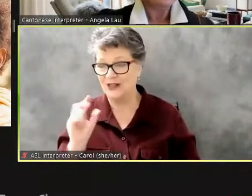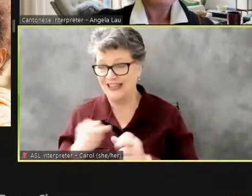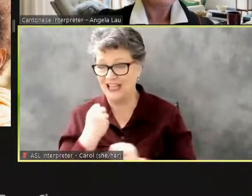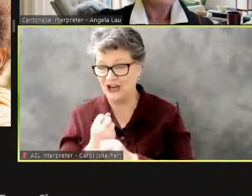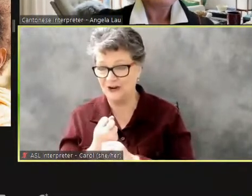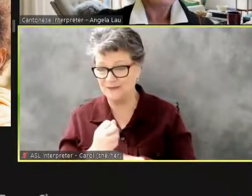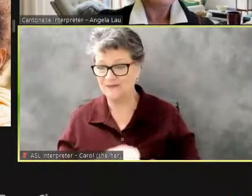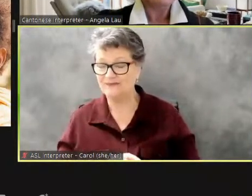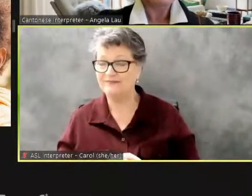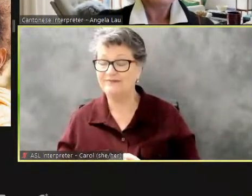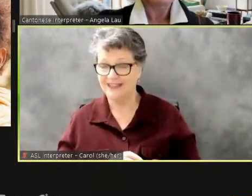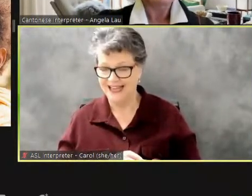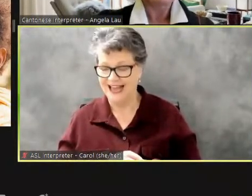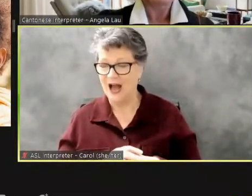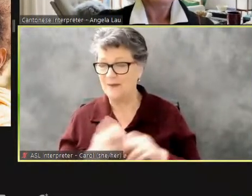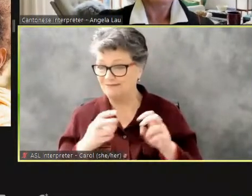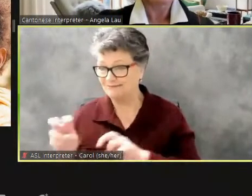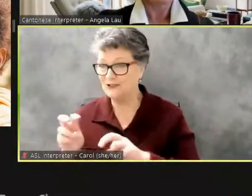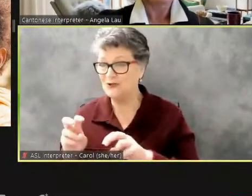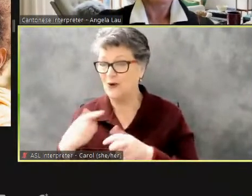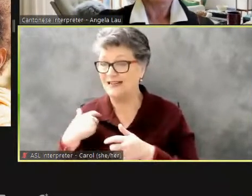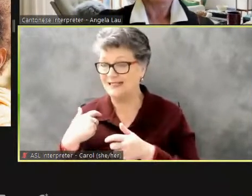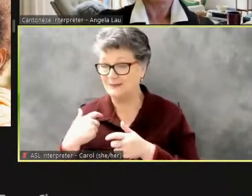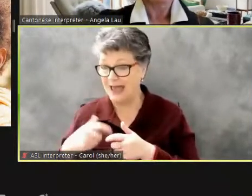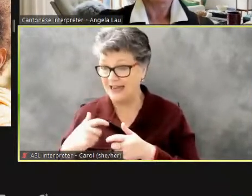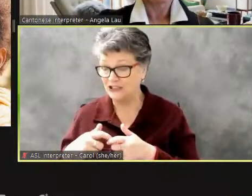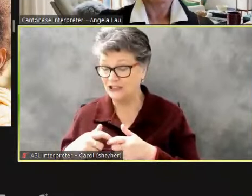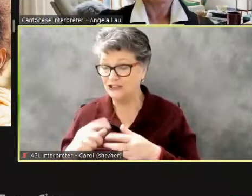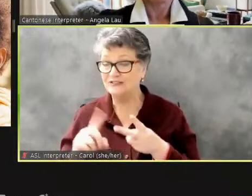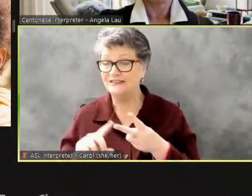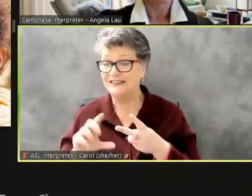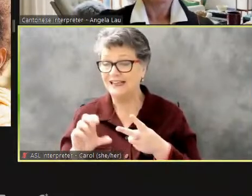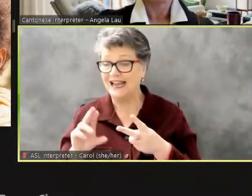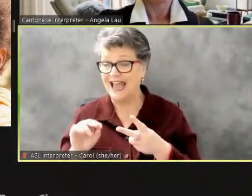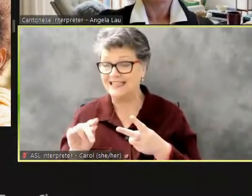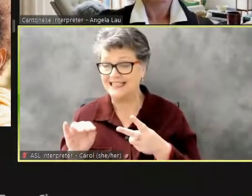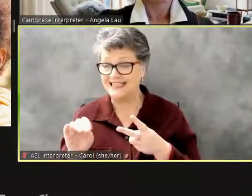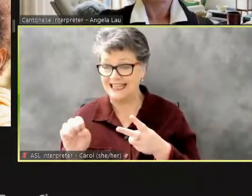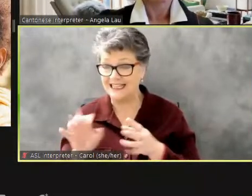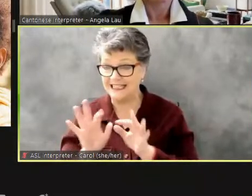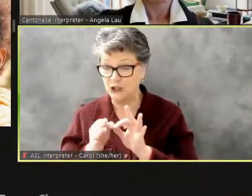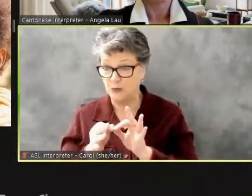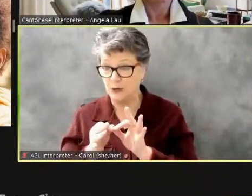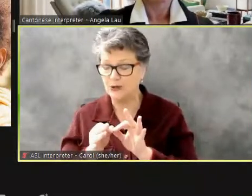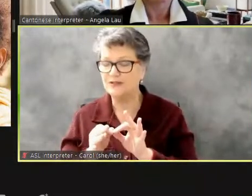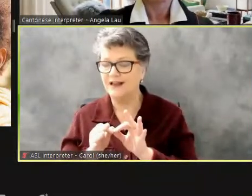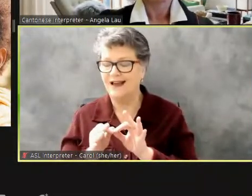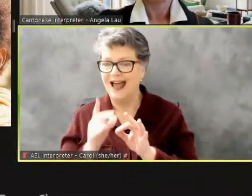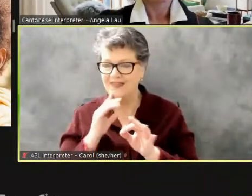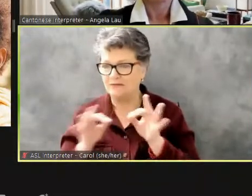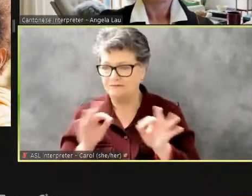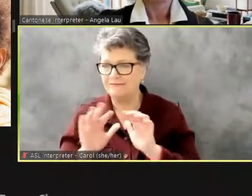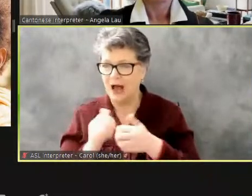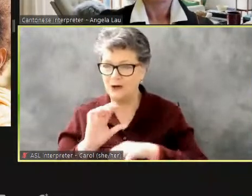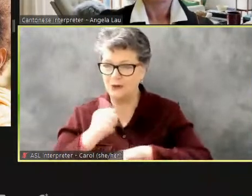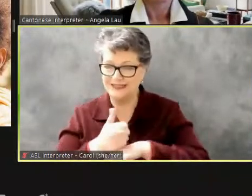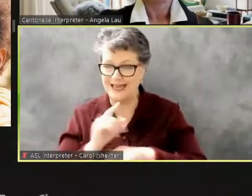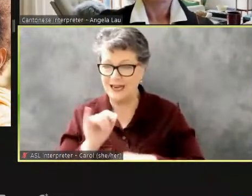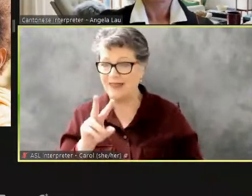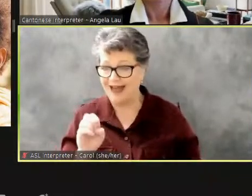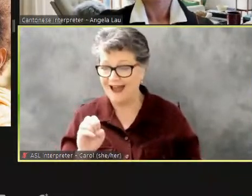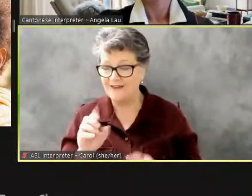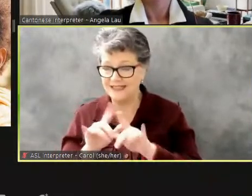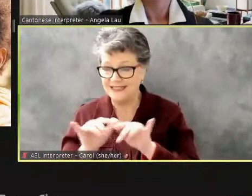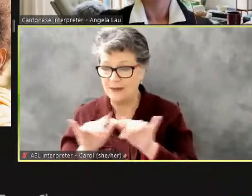I'm going to turn it over to our Spanish and Cantonese interpreters who will guide you through how to set up live